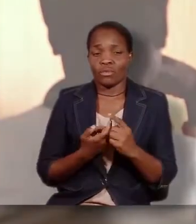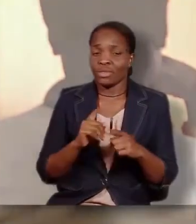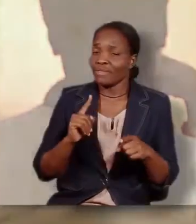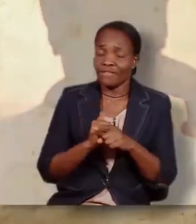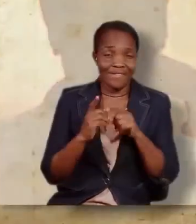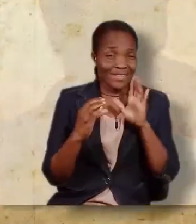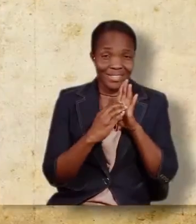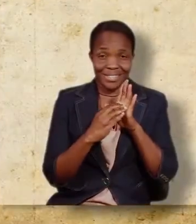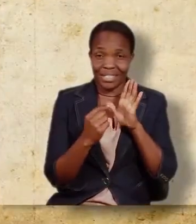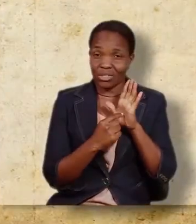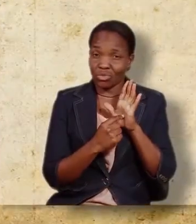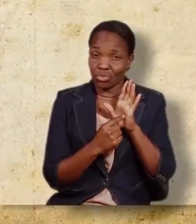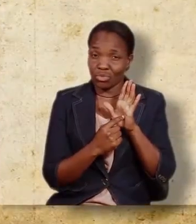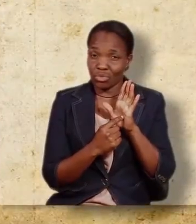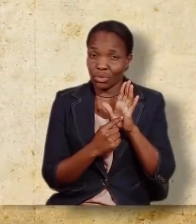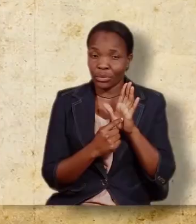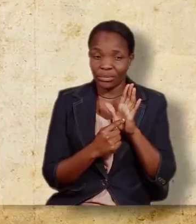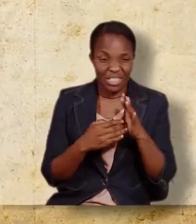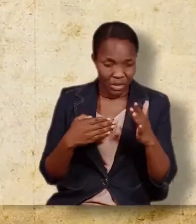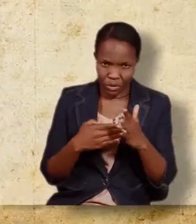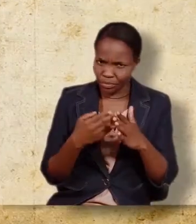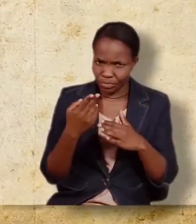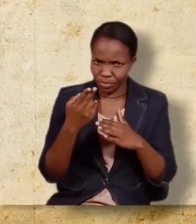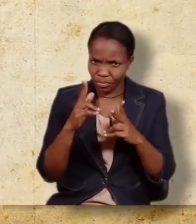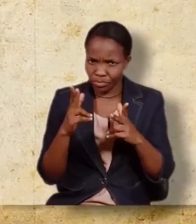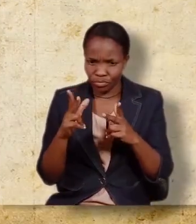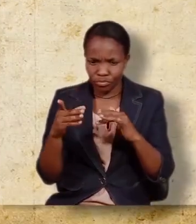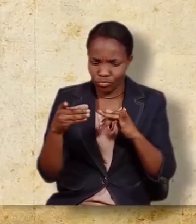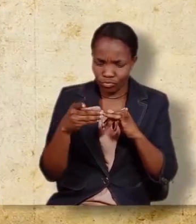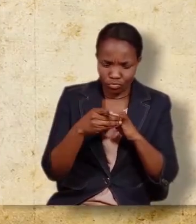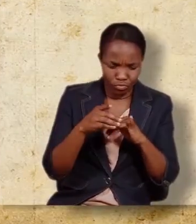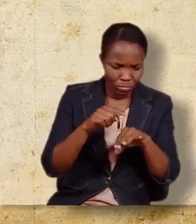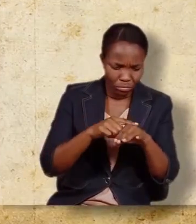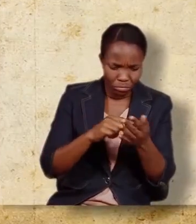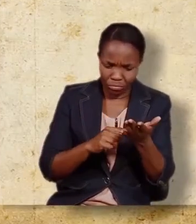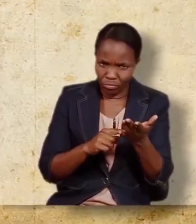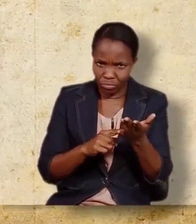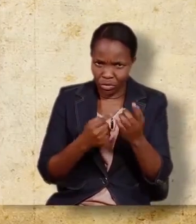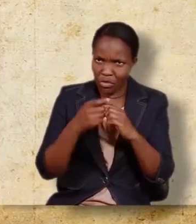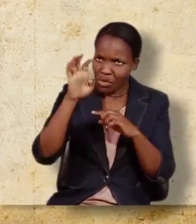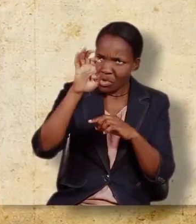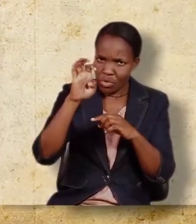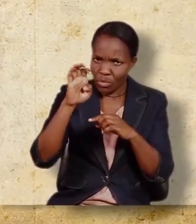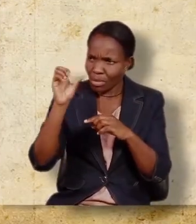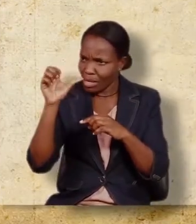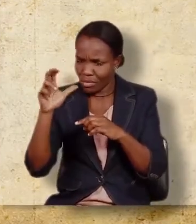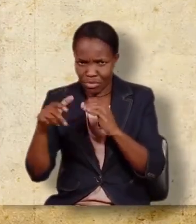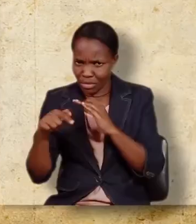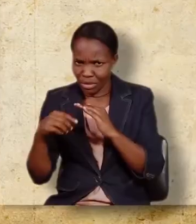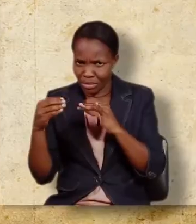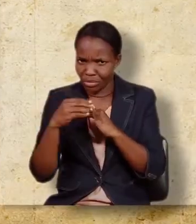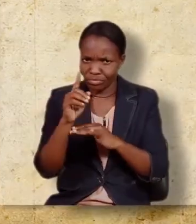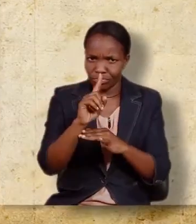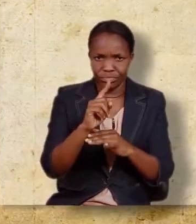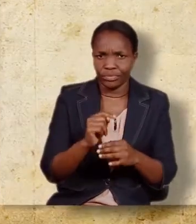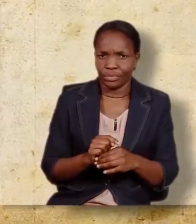Act, which outlawed marriage between Europeans and non-Europeans. The following year, new